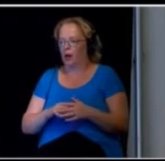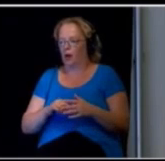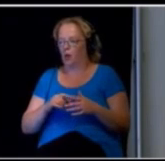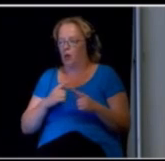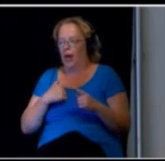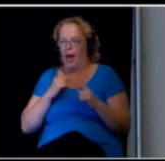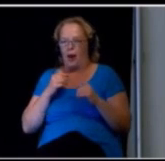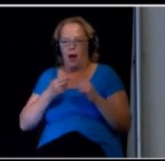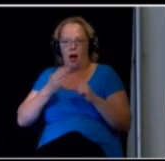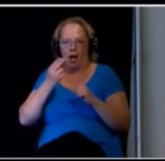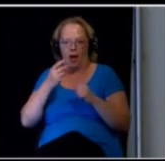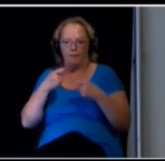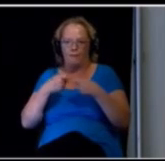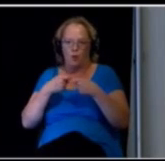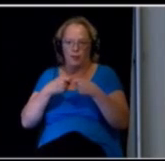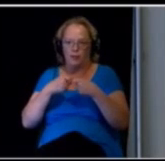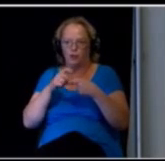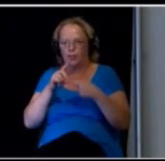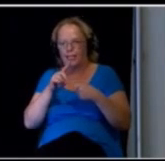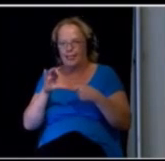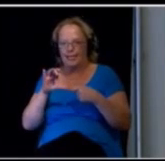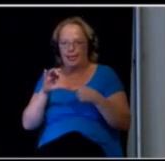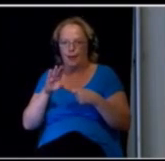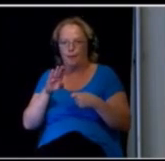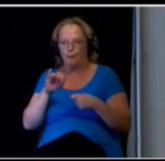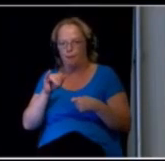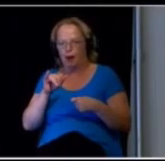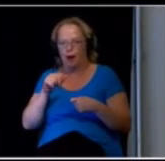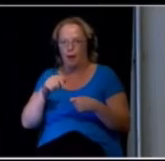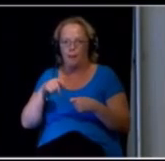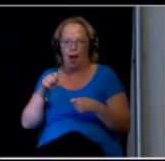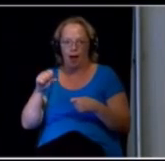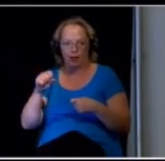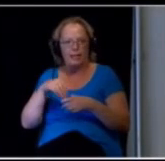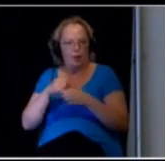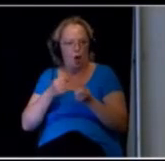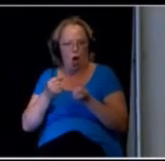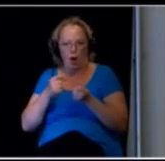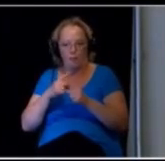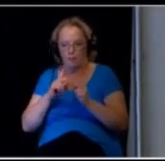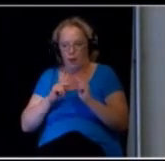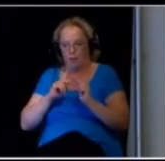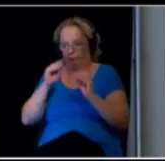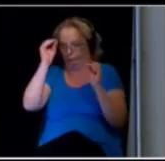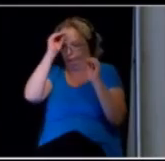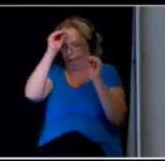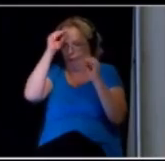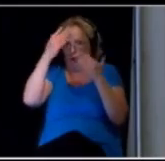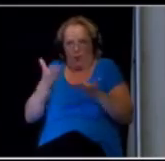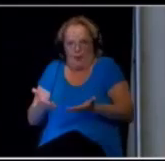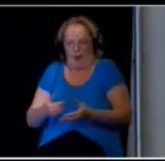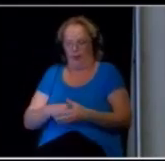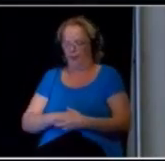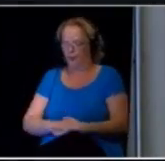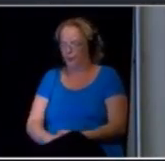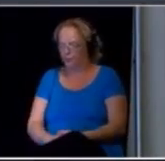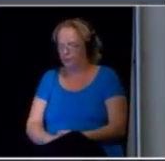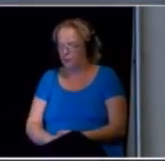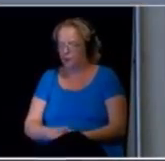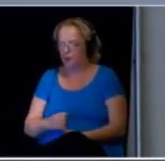DC bypass in the car that people didn't even know was there. So we opened the